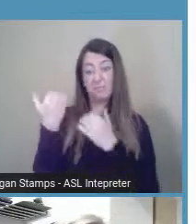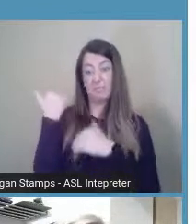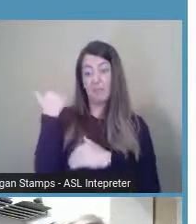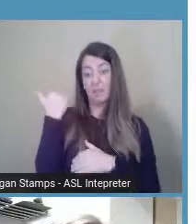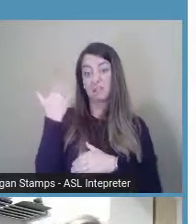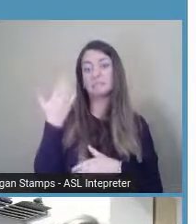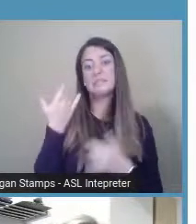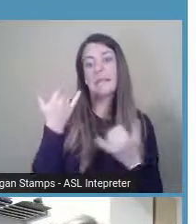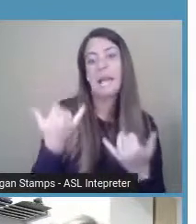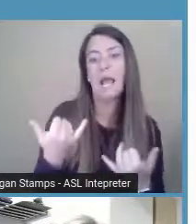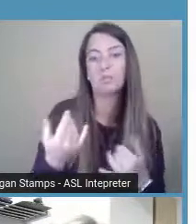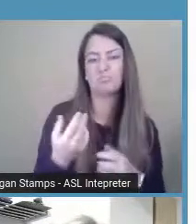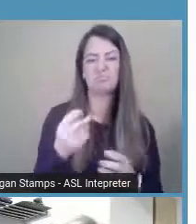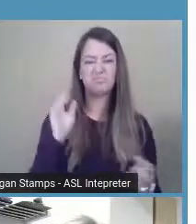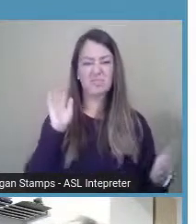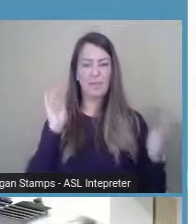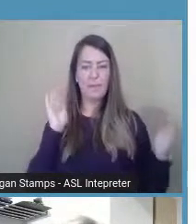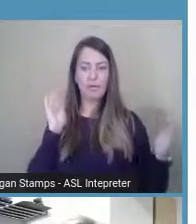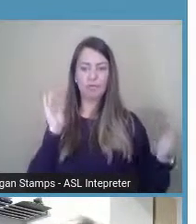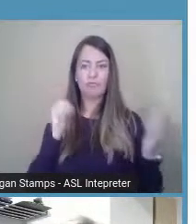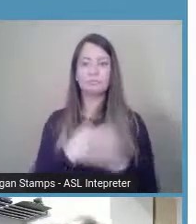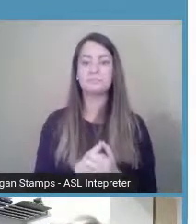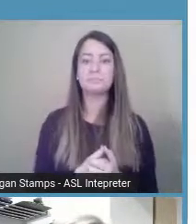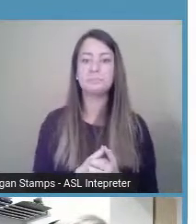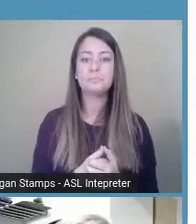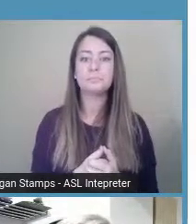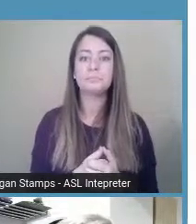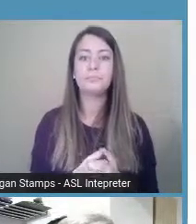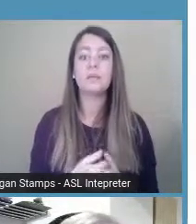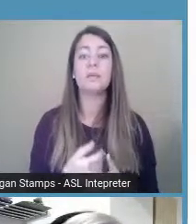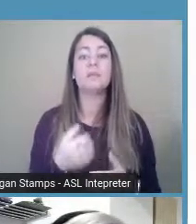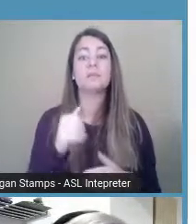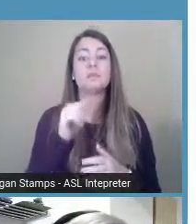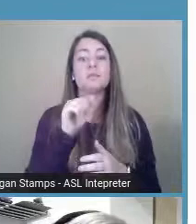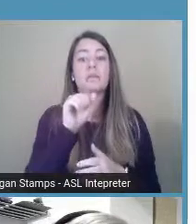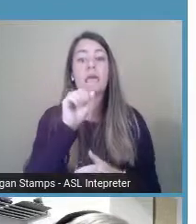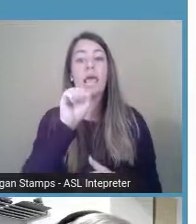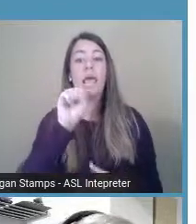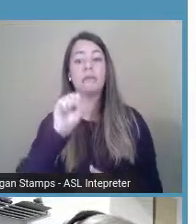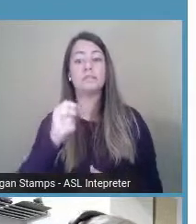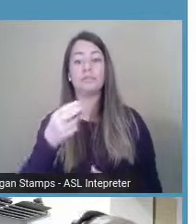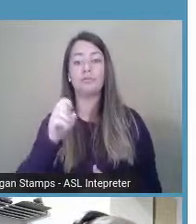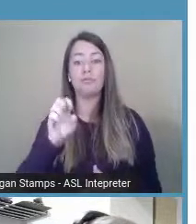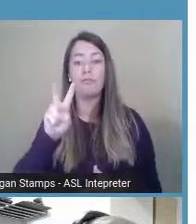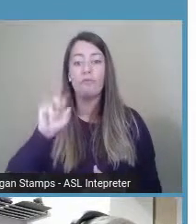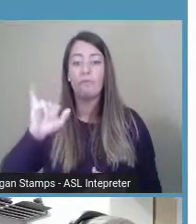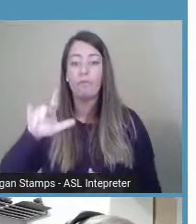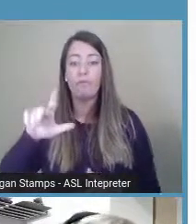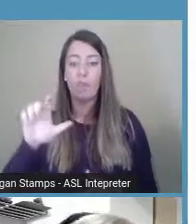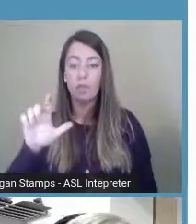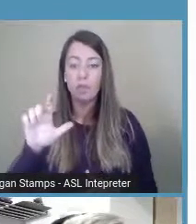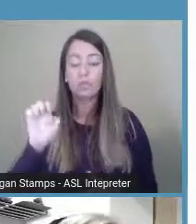ancestral homeland of the Cherokee people and the present-day home of the Eastern Band of Cherokee Indians.